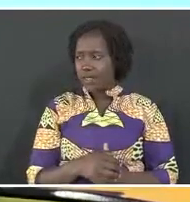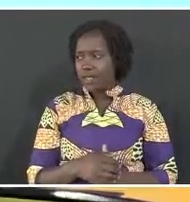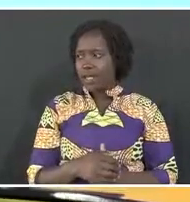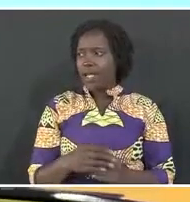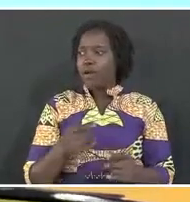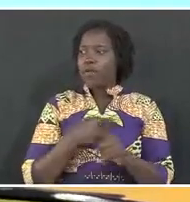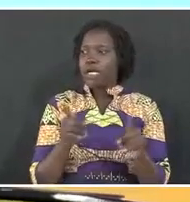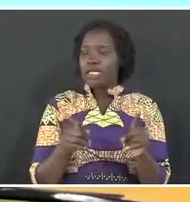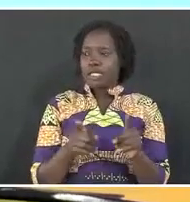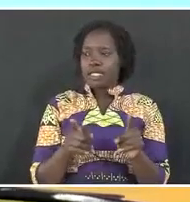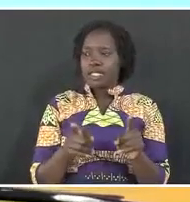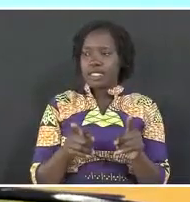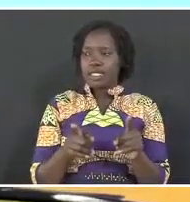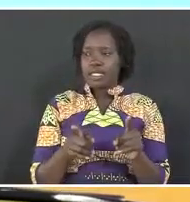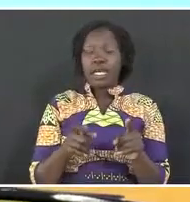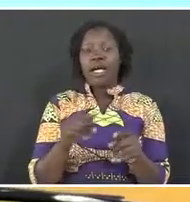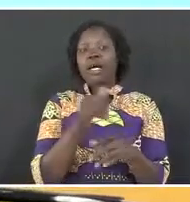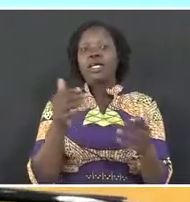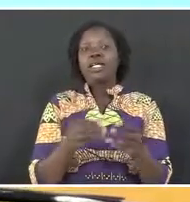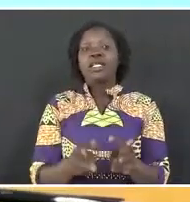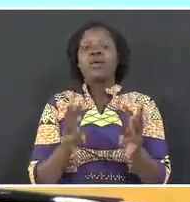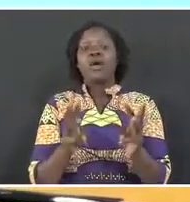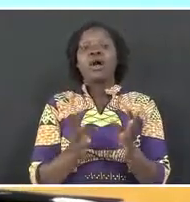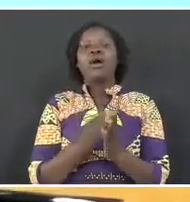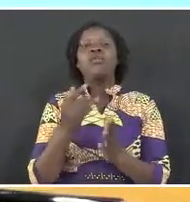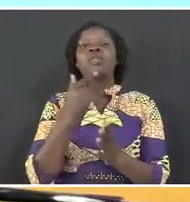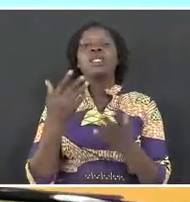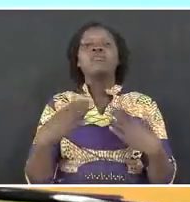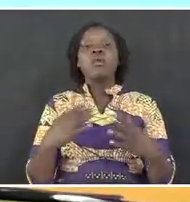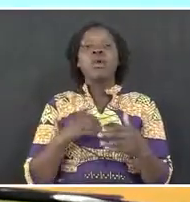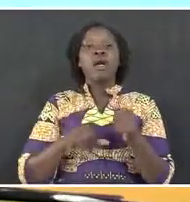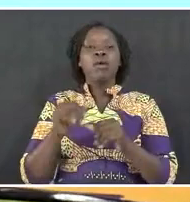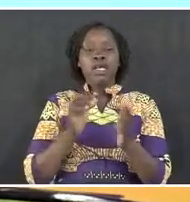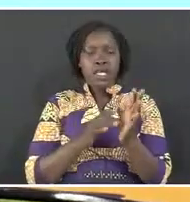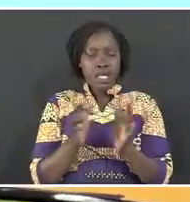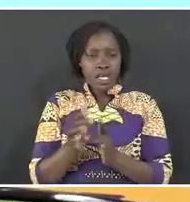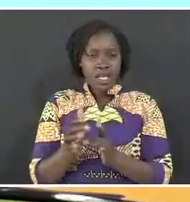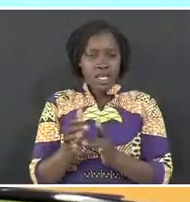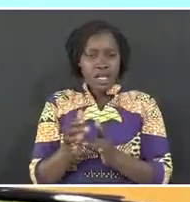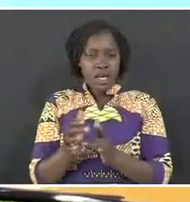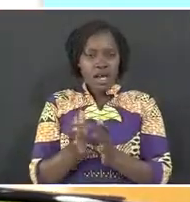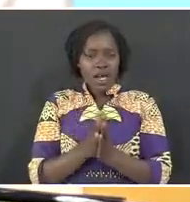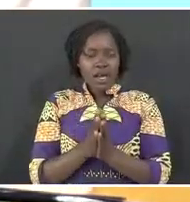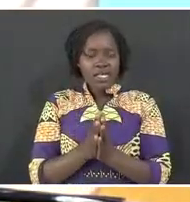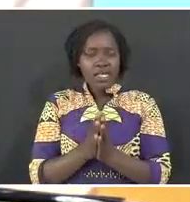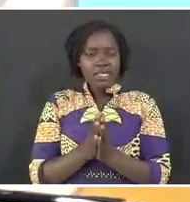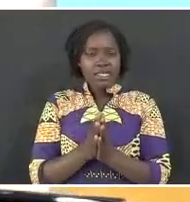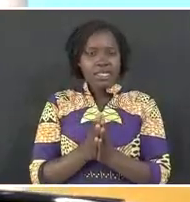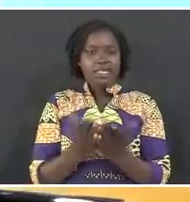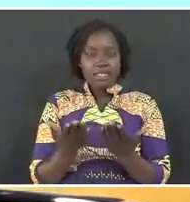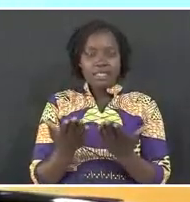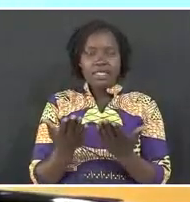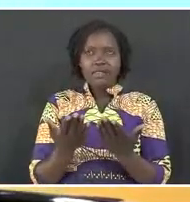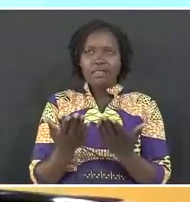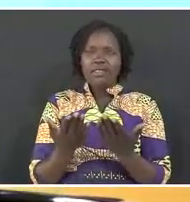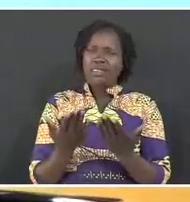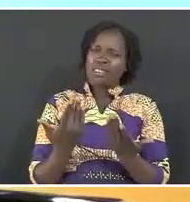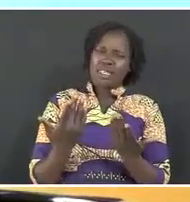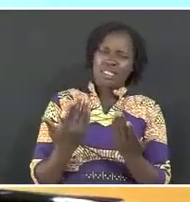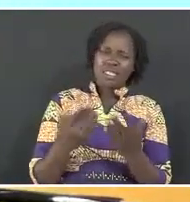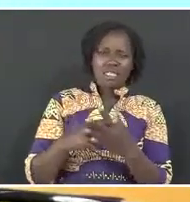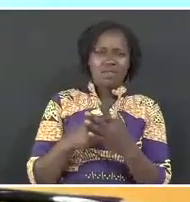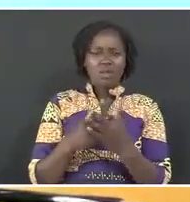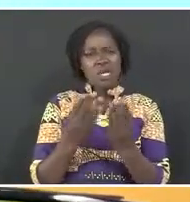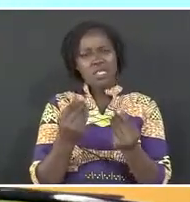But there is another way of telling people about Jesus. And it can start as a simple